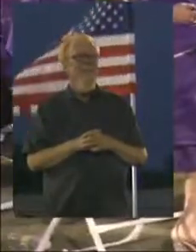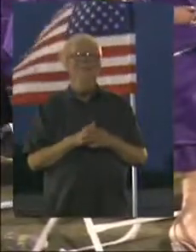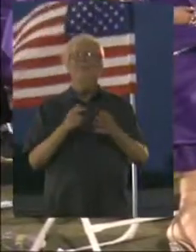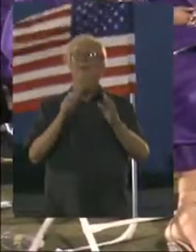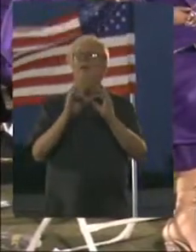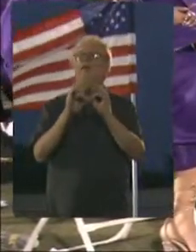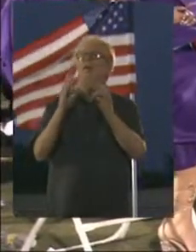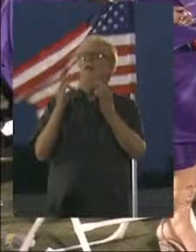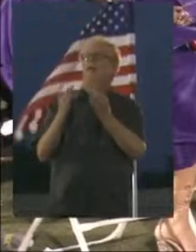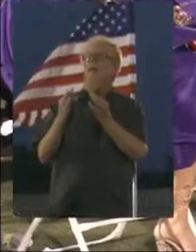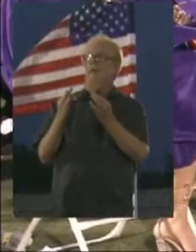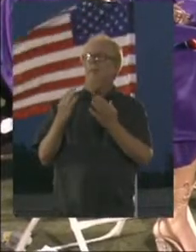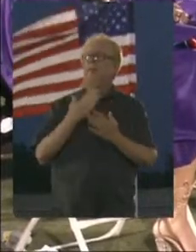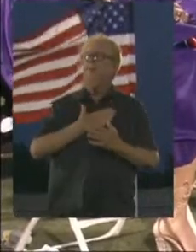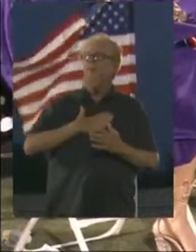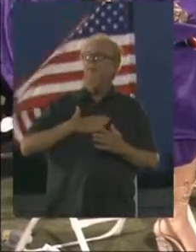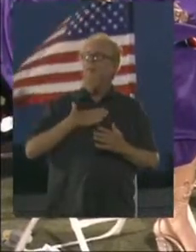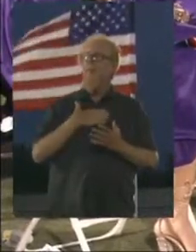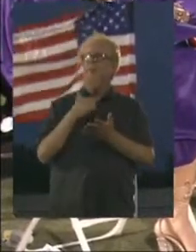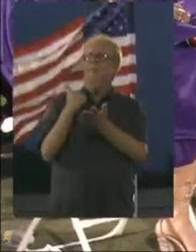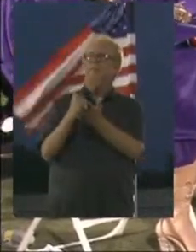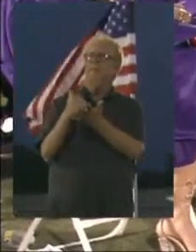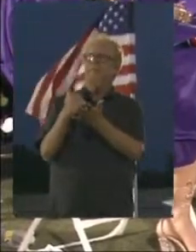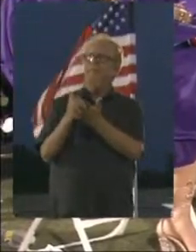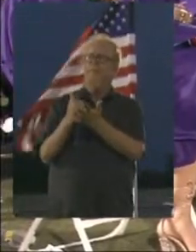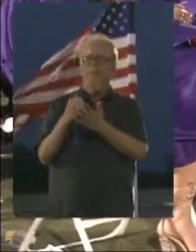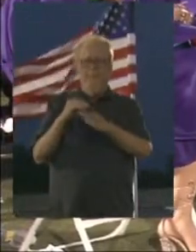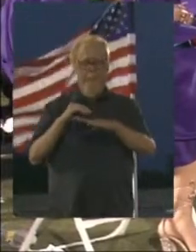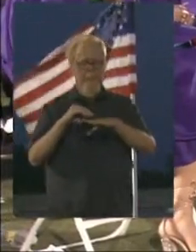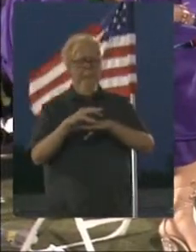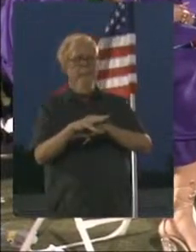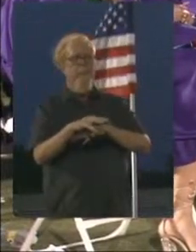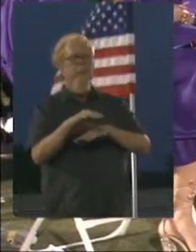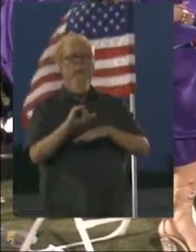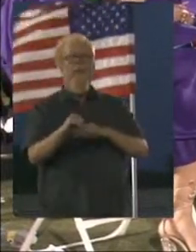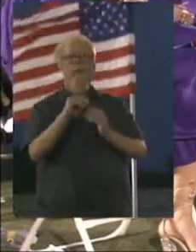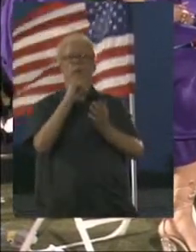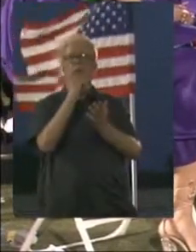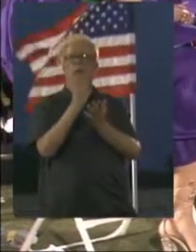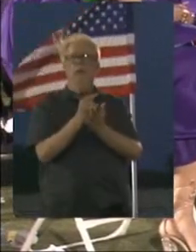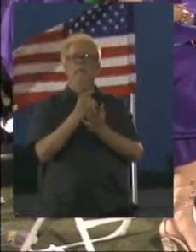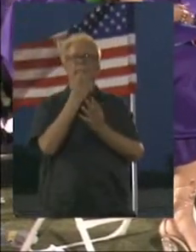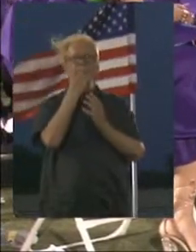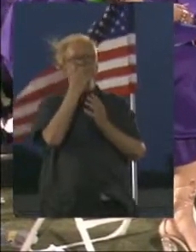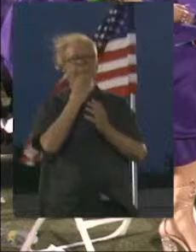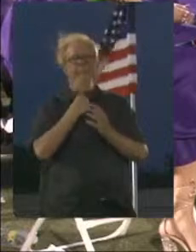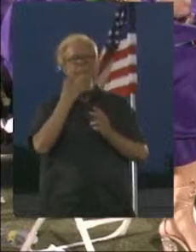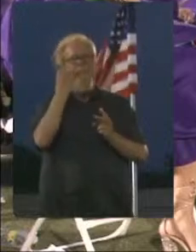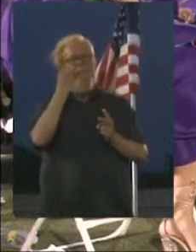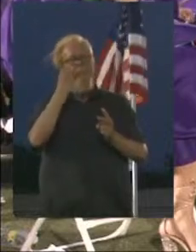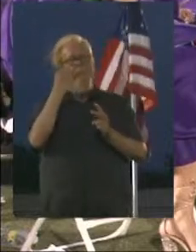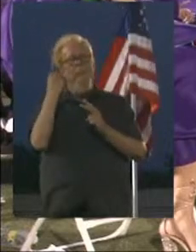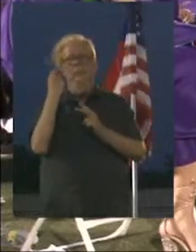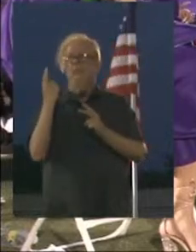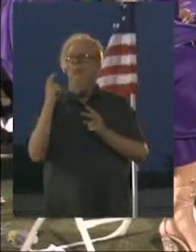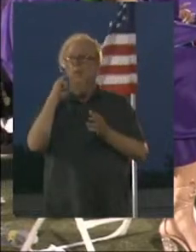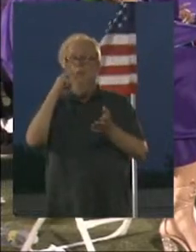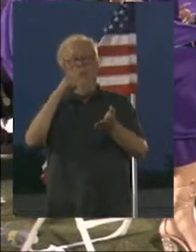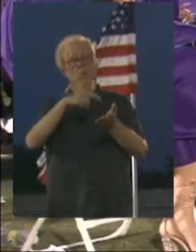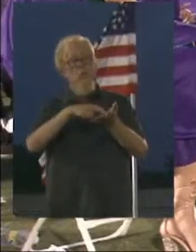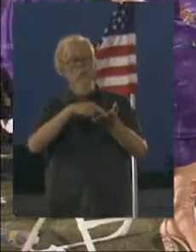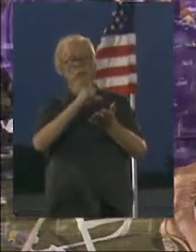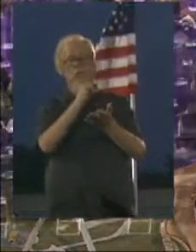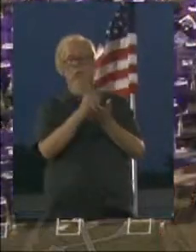Families, please join me in making a graduation memorable occasion by recognizing our outstanding graduates with